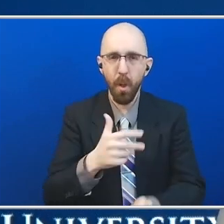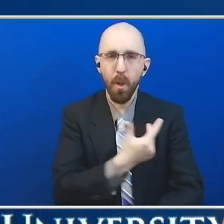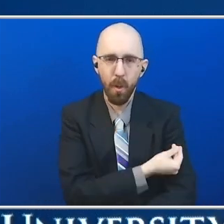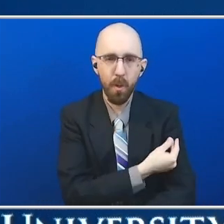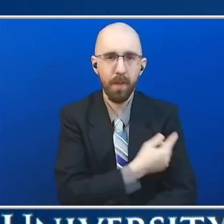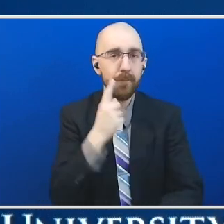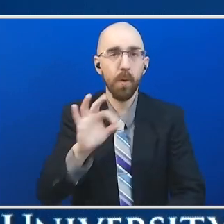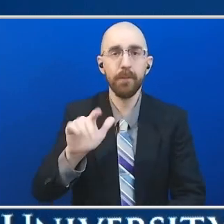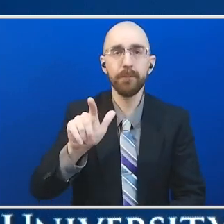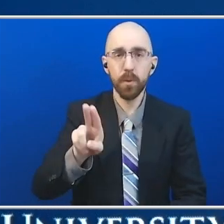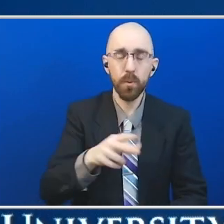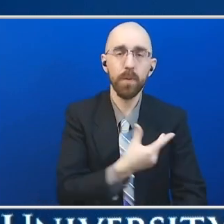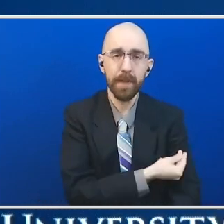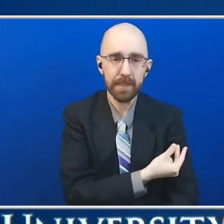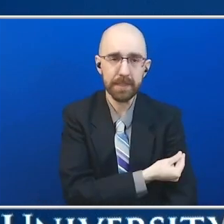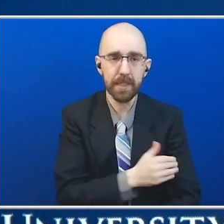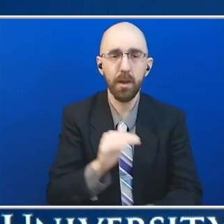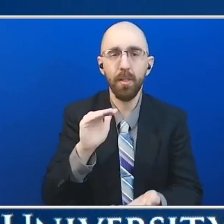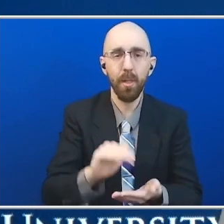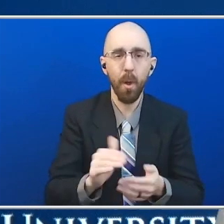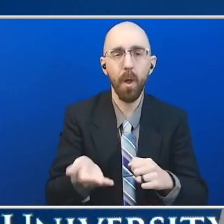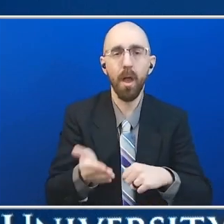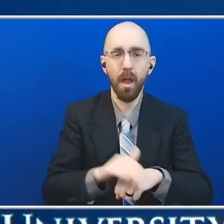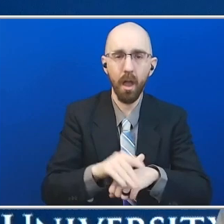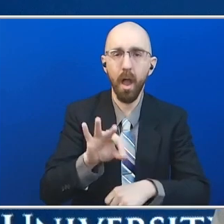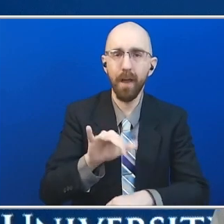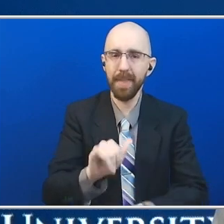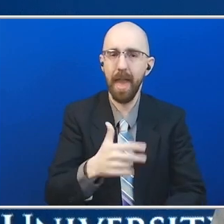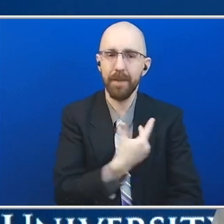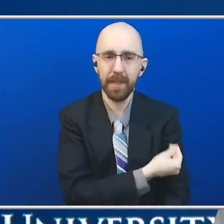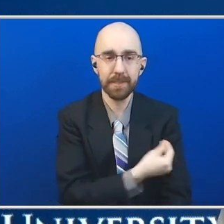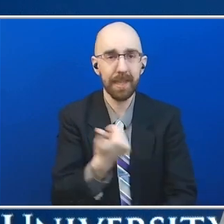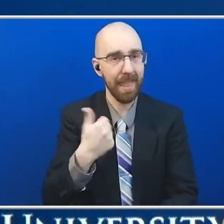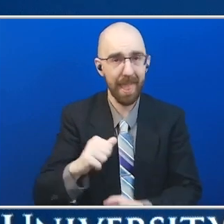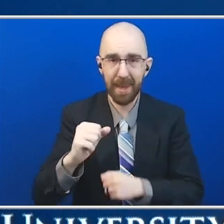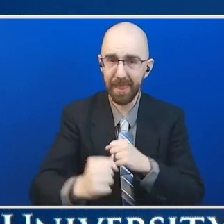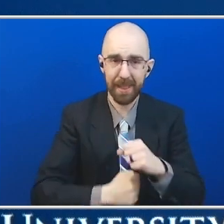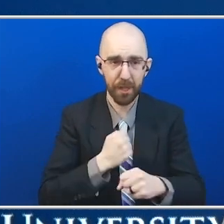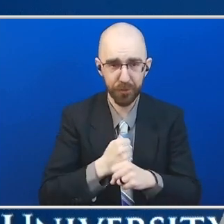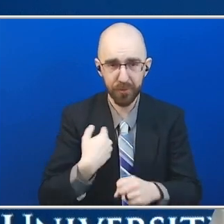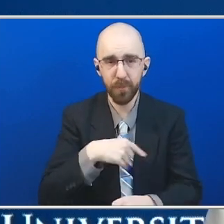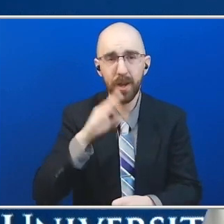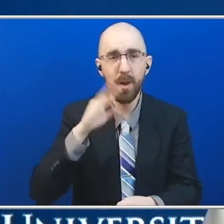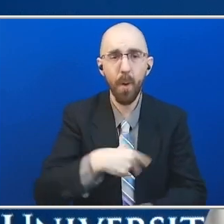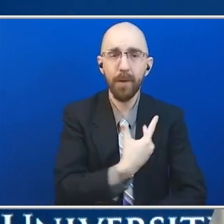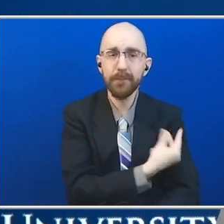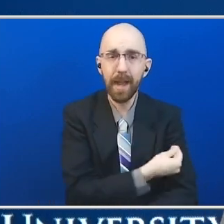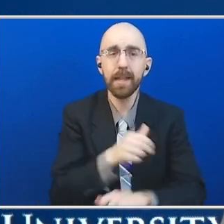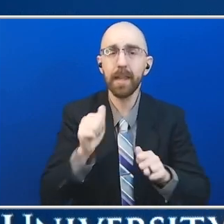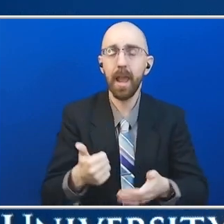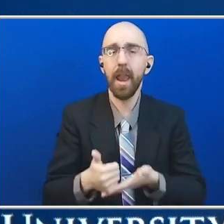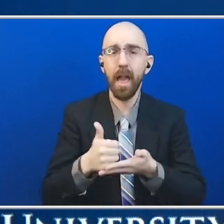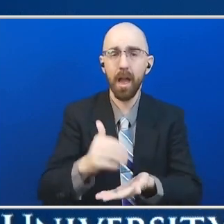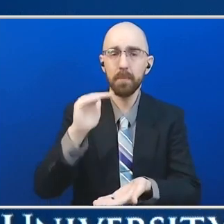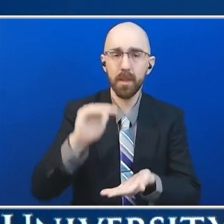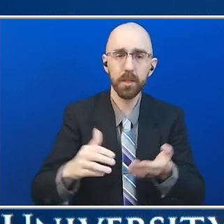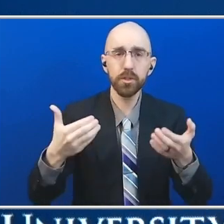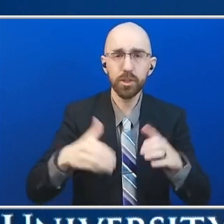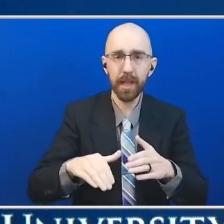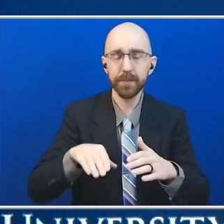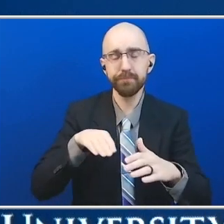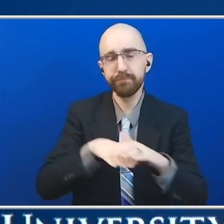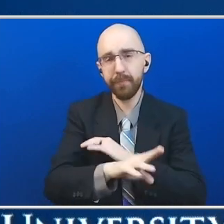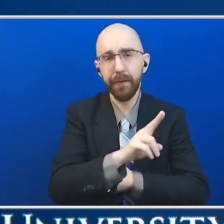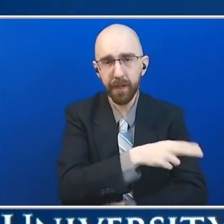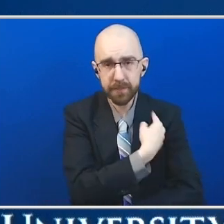vaccine, low uptake of that vaccine. Now, in any given year, we know that the vaccine can help reduce your chance of going to the hospital or severe illness